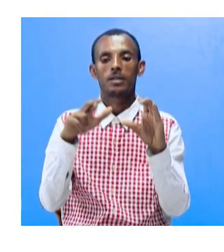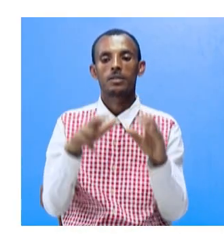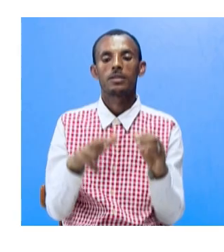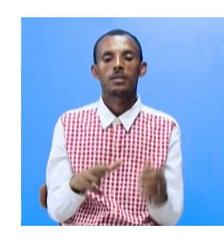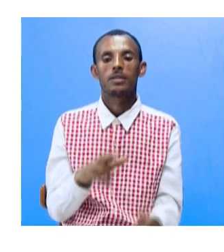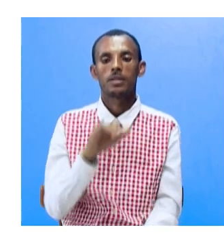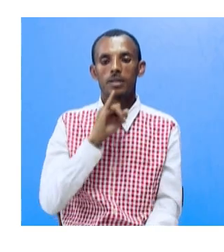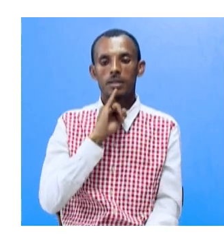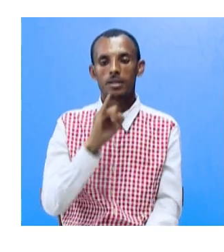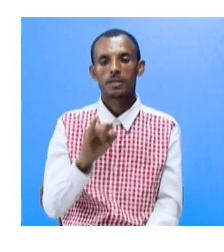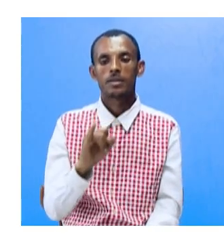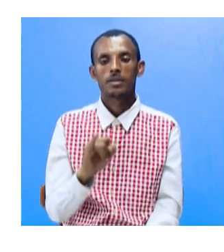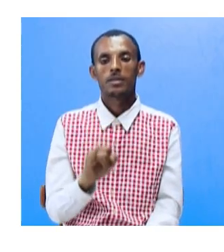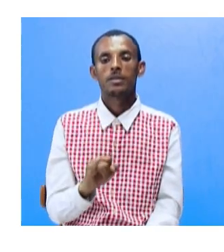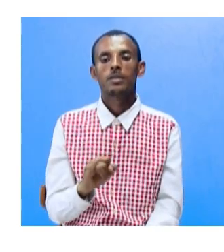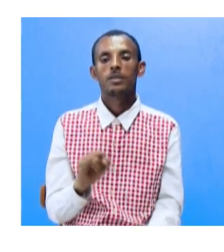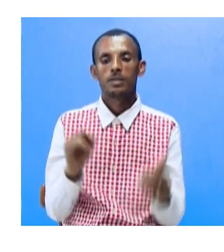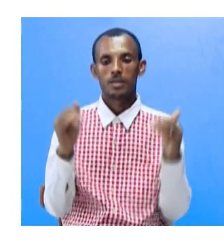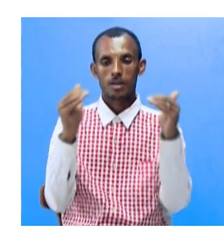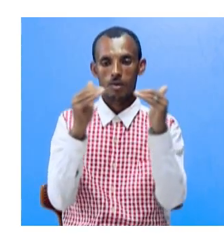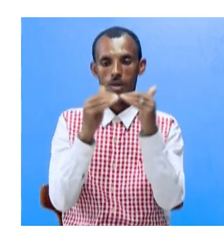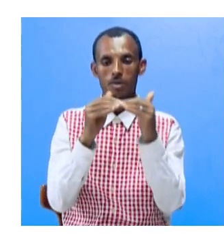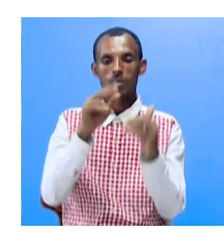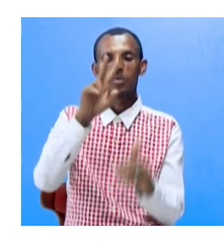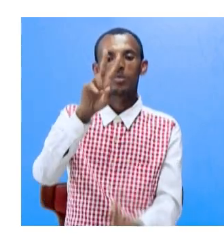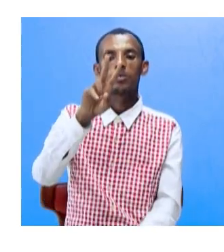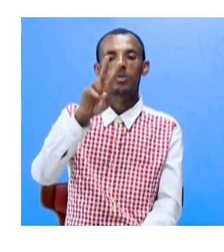is 2 centimeter long.